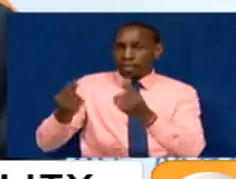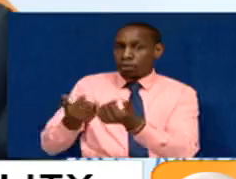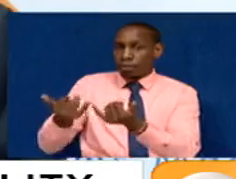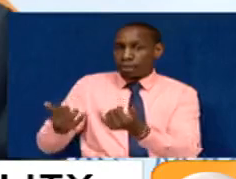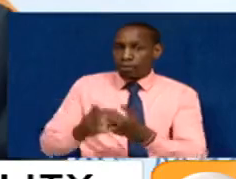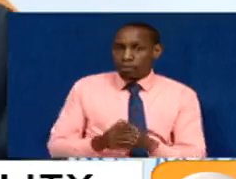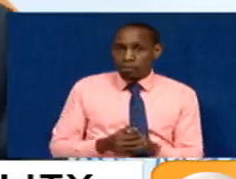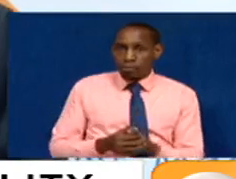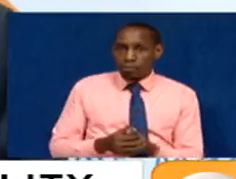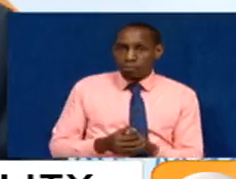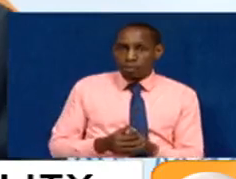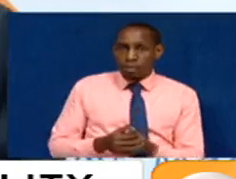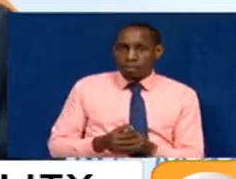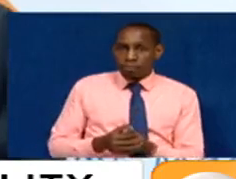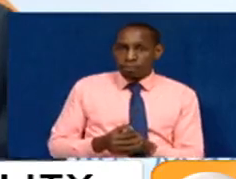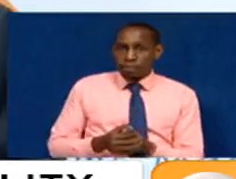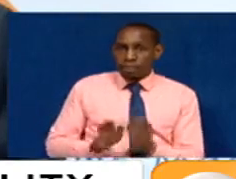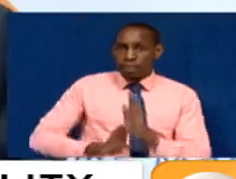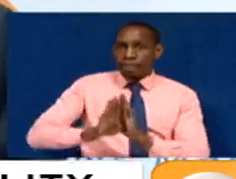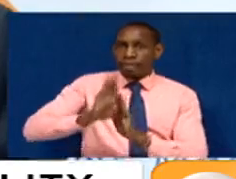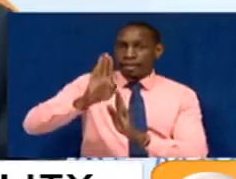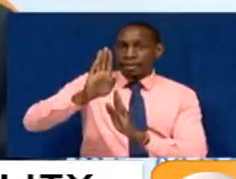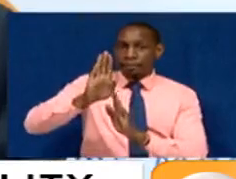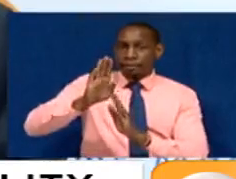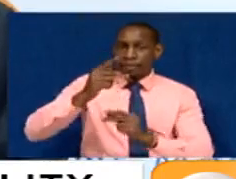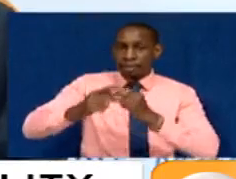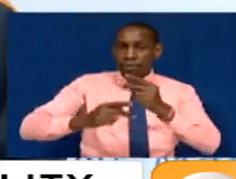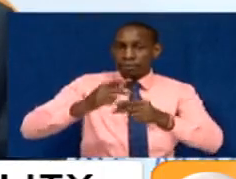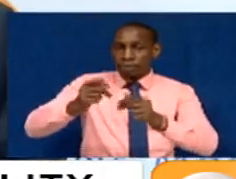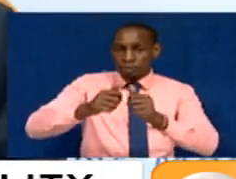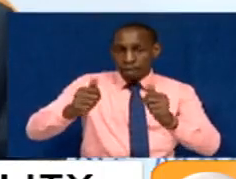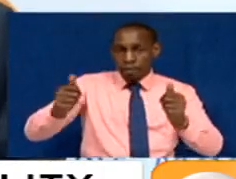is on a good trajectory. We are making significant progress.